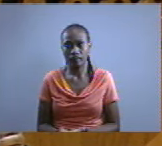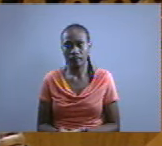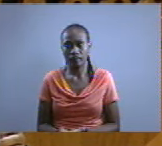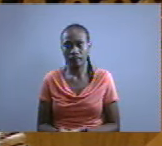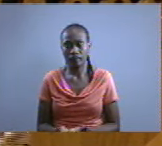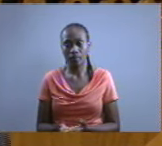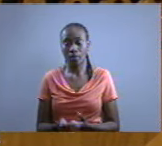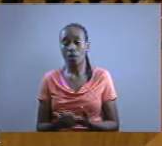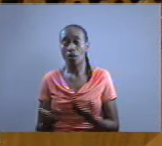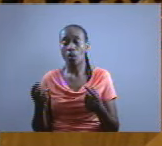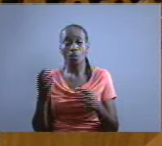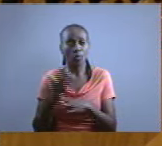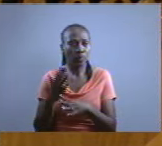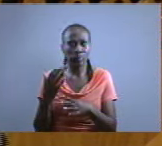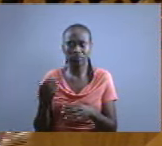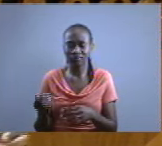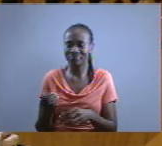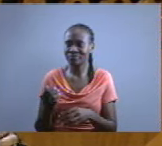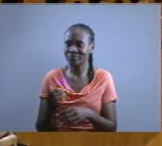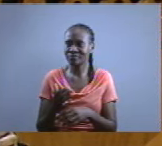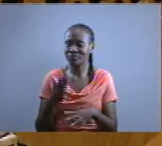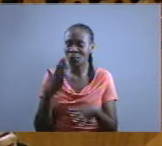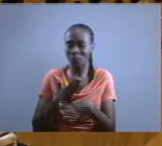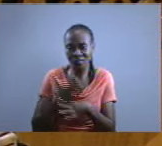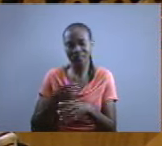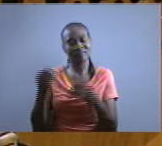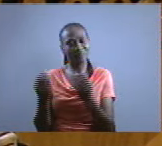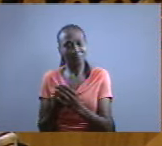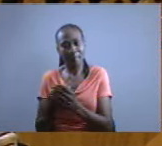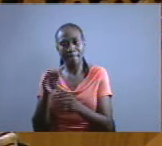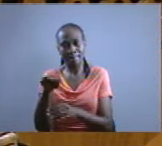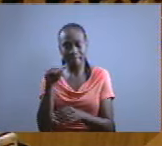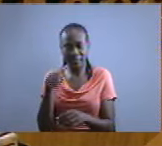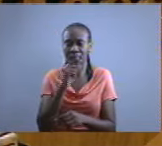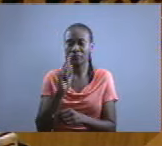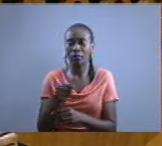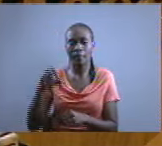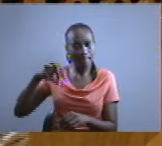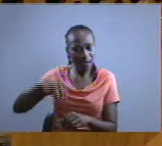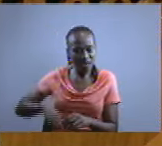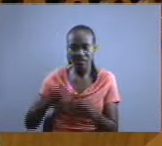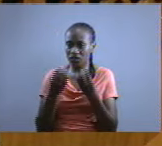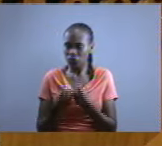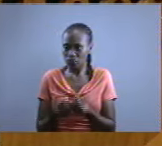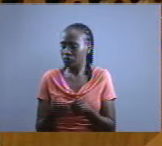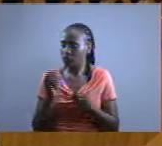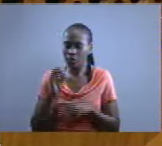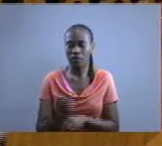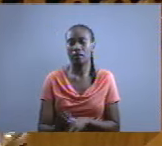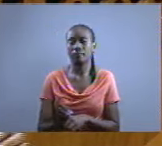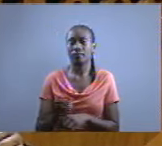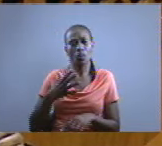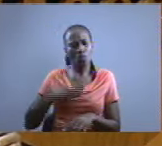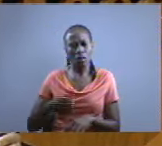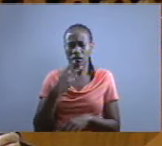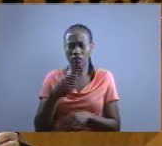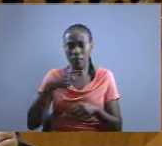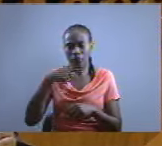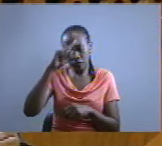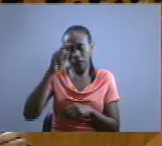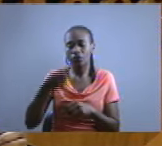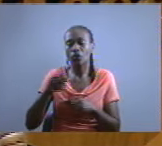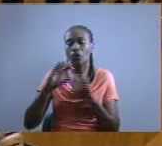corporatization of Postbank will offer real long-term financial benefits and solutions. I must also thank the Portfolio